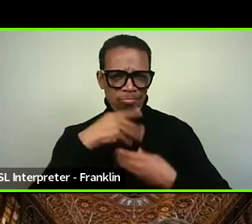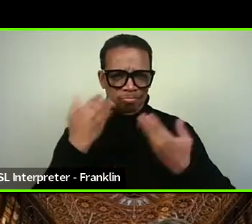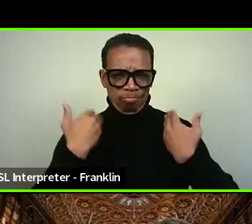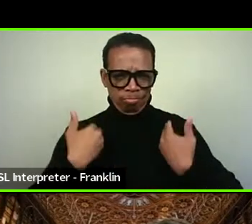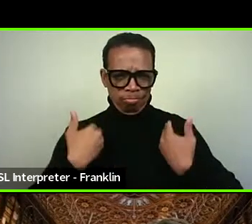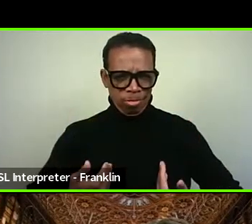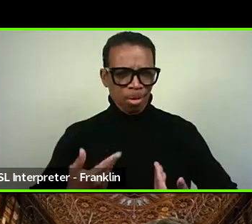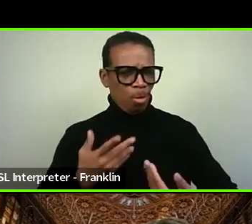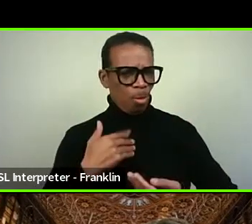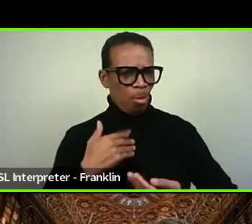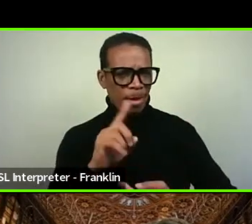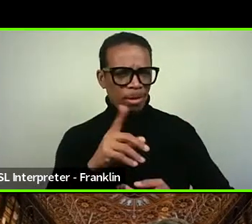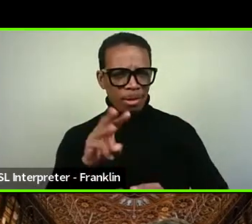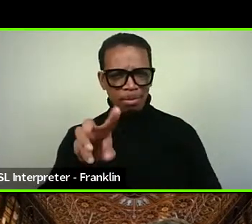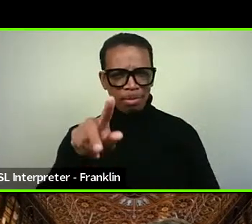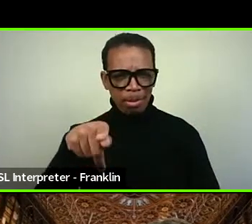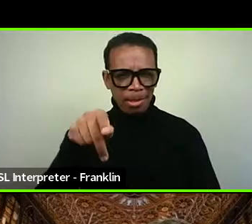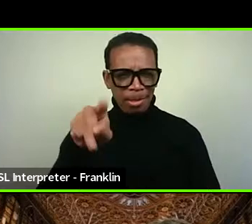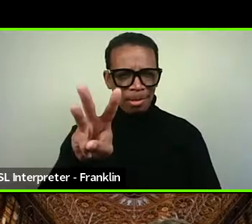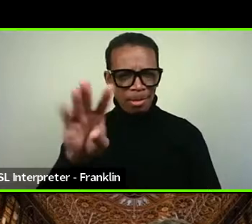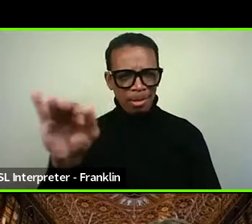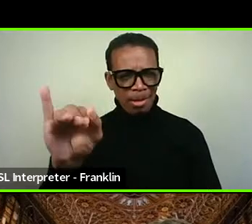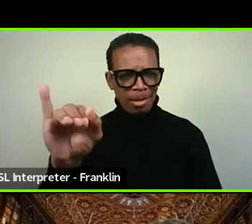and historically white institutions? So for me,